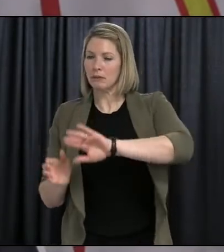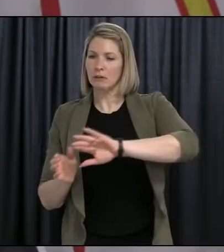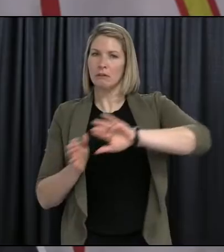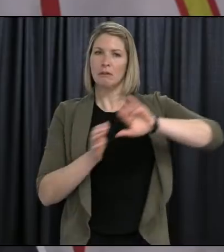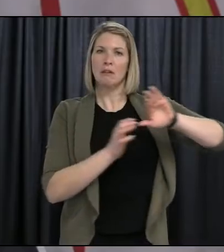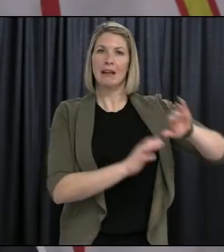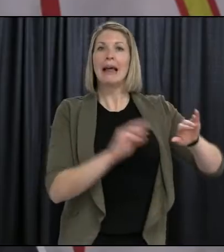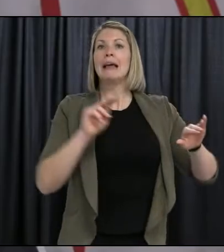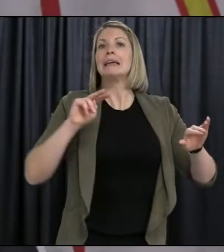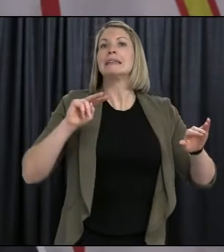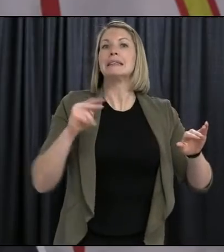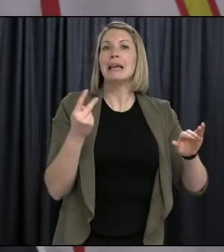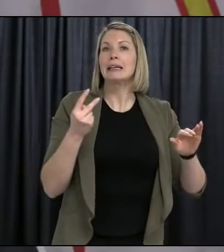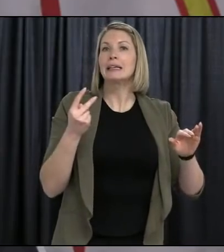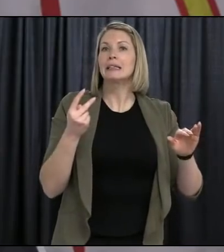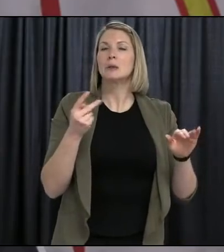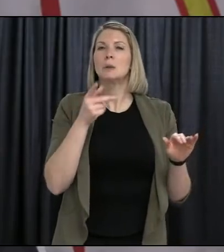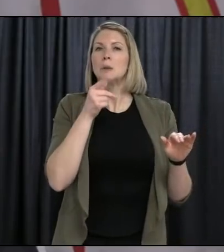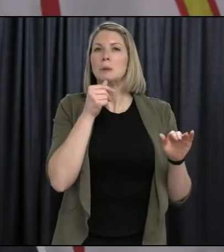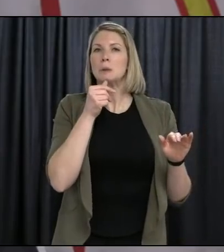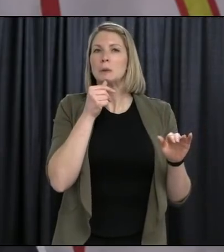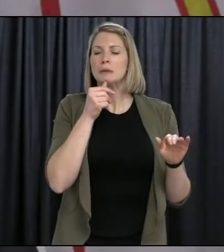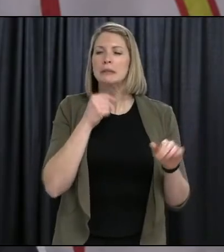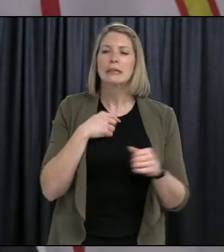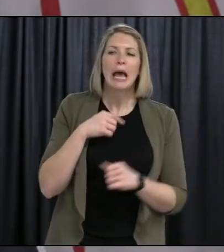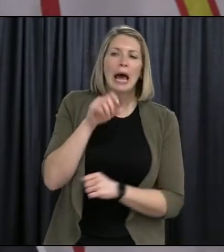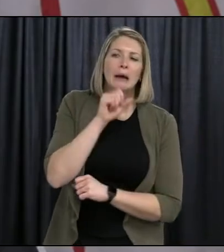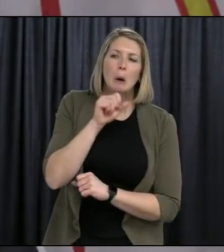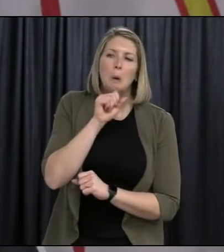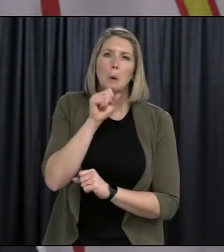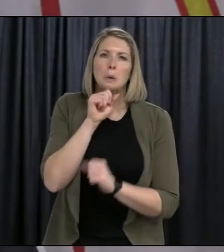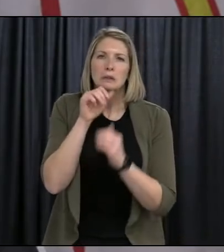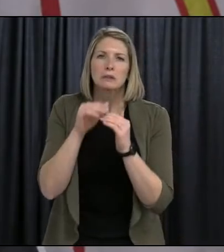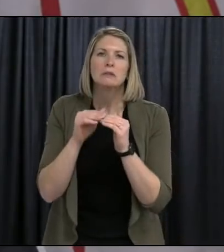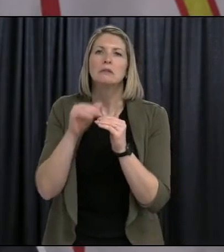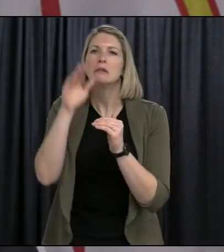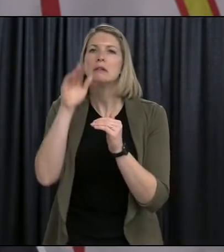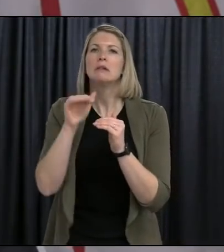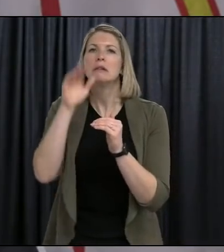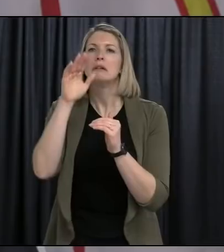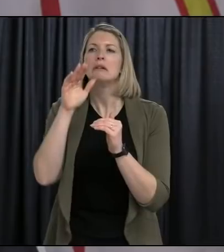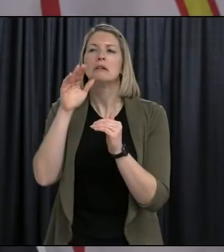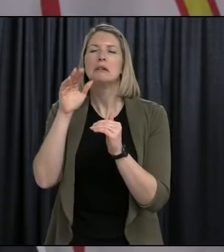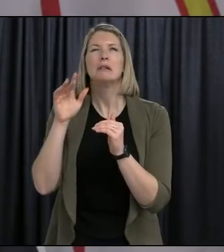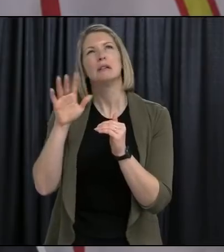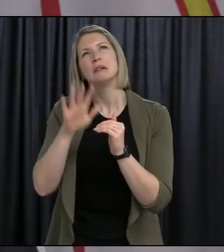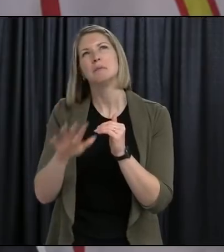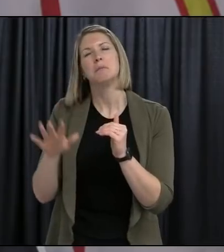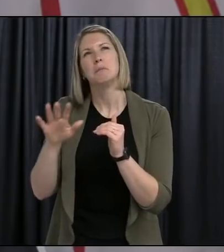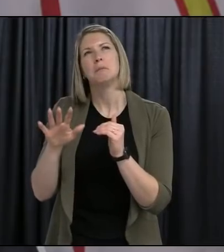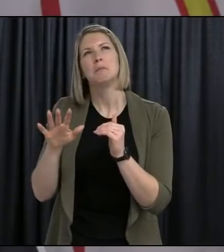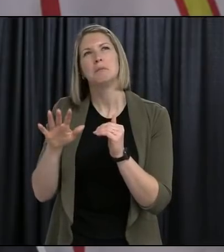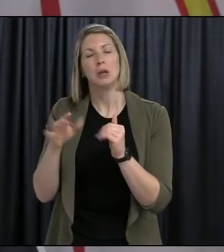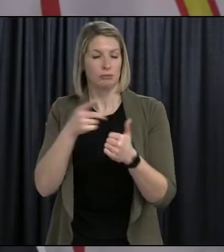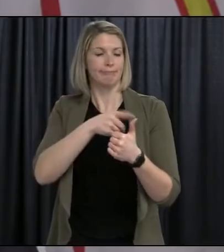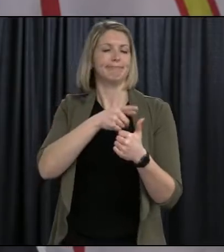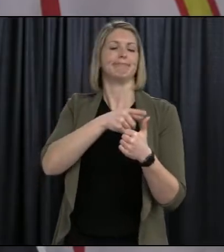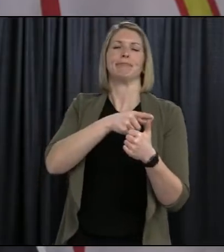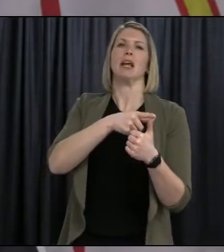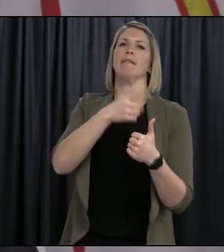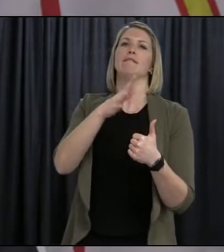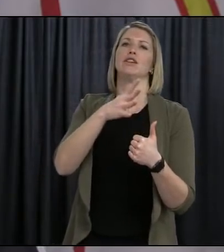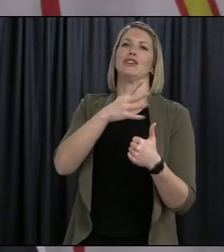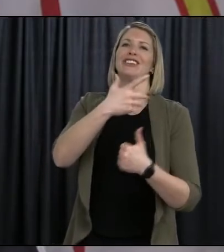are older, as well as we've indicated on the website, our other congregate